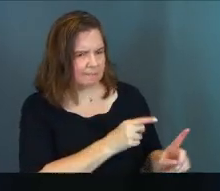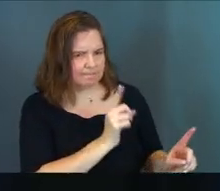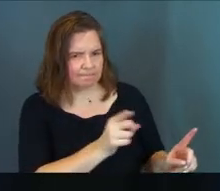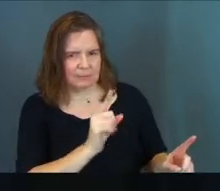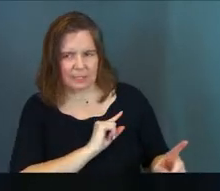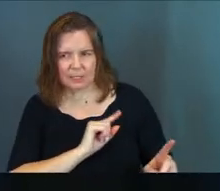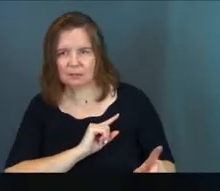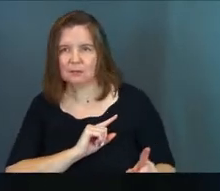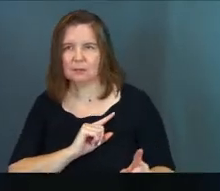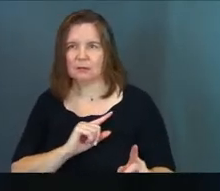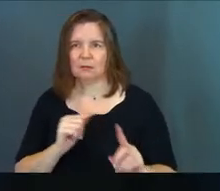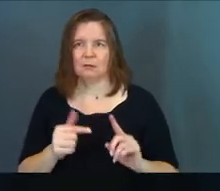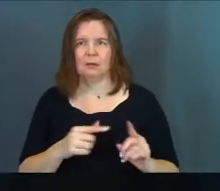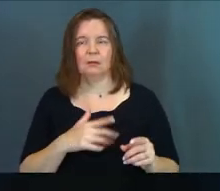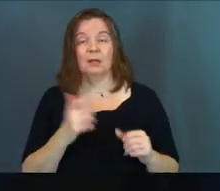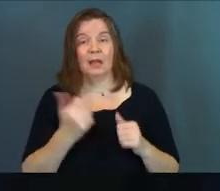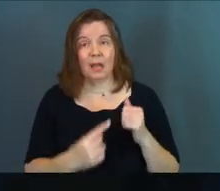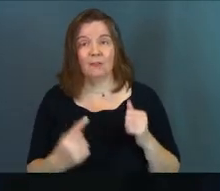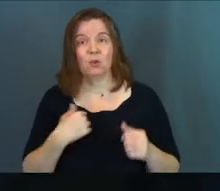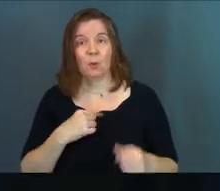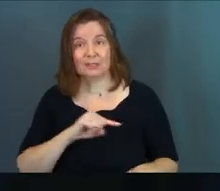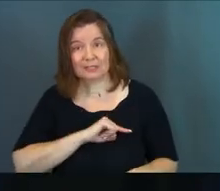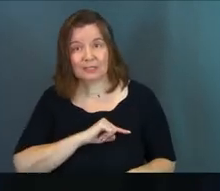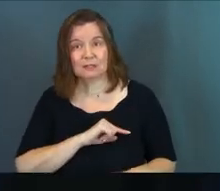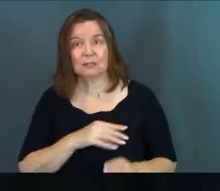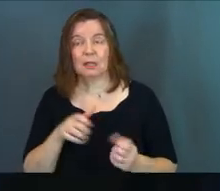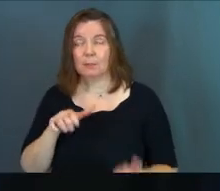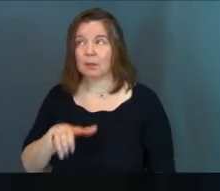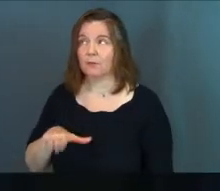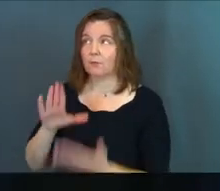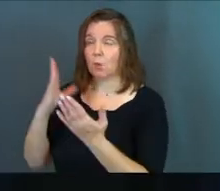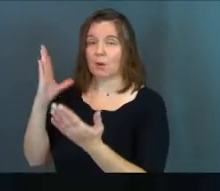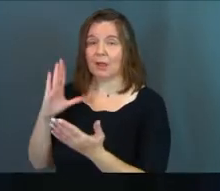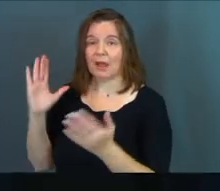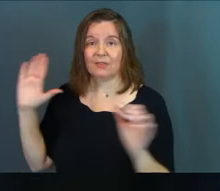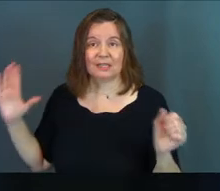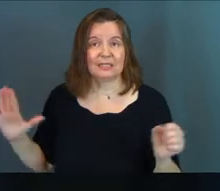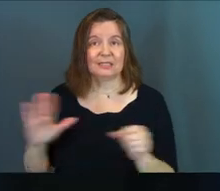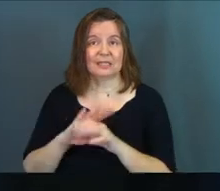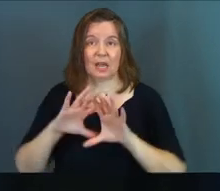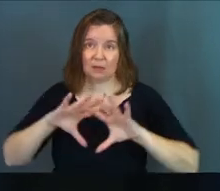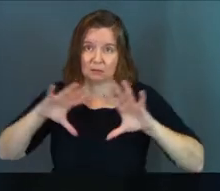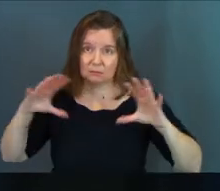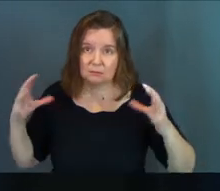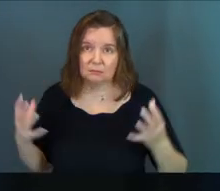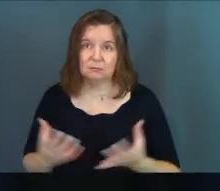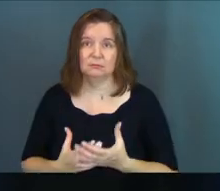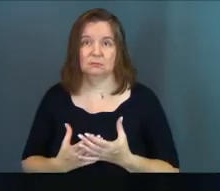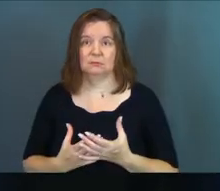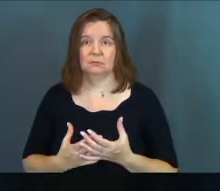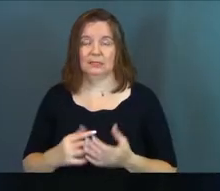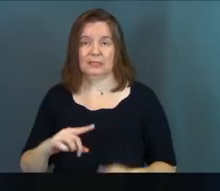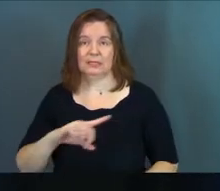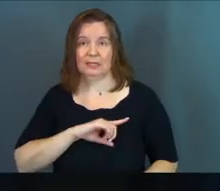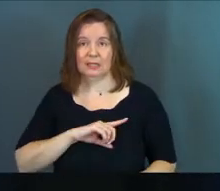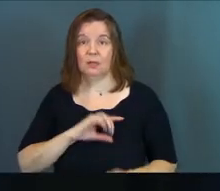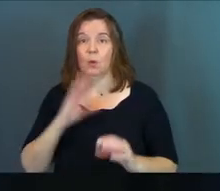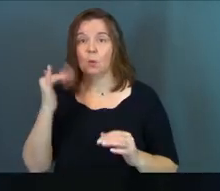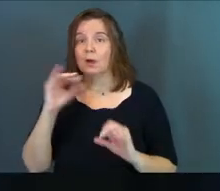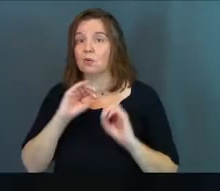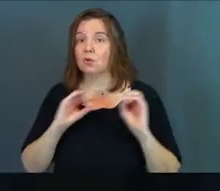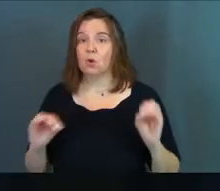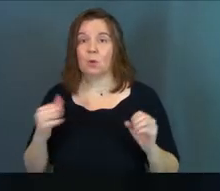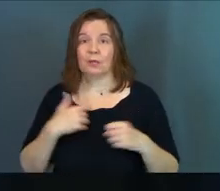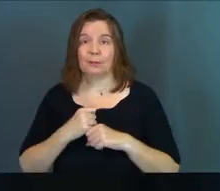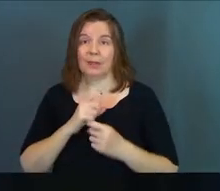you're guilty. You know what I mean? It's just back and forth. Everybody's guilty before God, the entire world. For no one